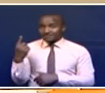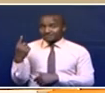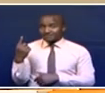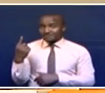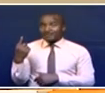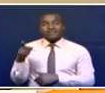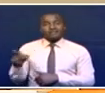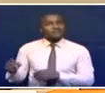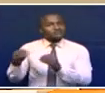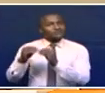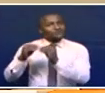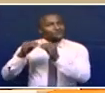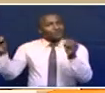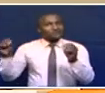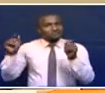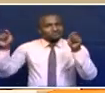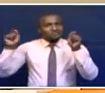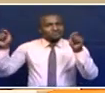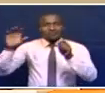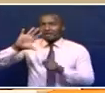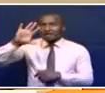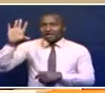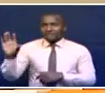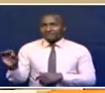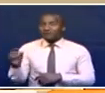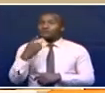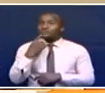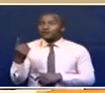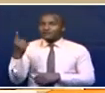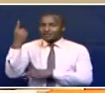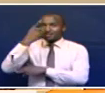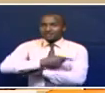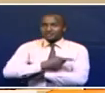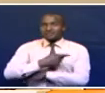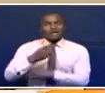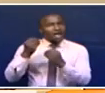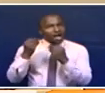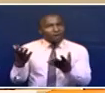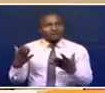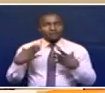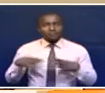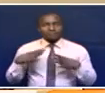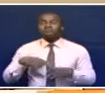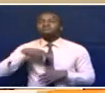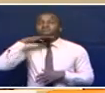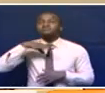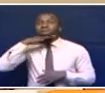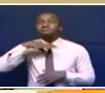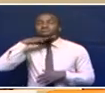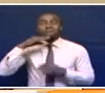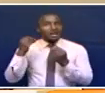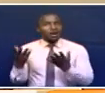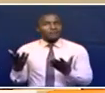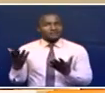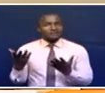the longest strike, I think, in Africa. Nearly 100 days? Yeah, 100 days. How many of our people died? You